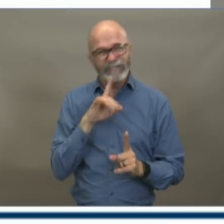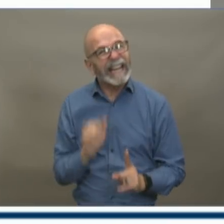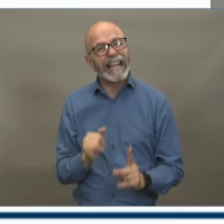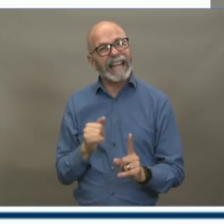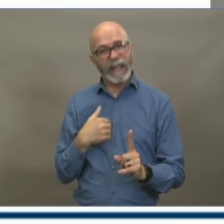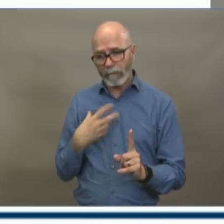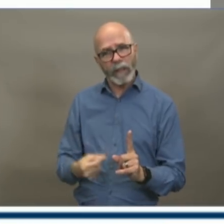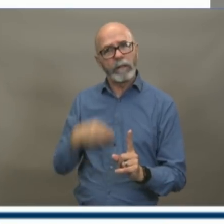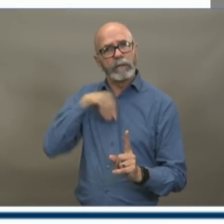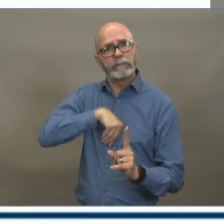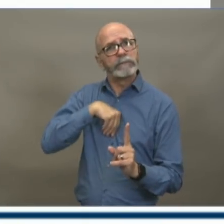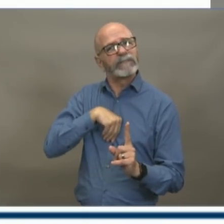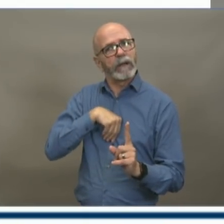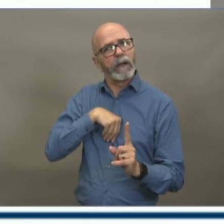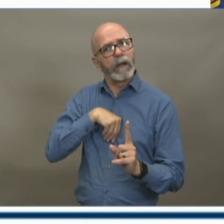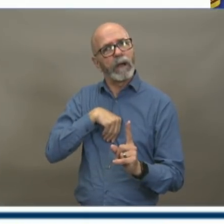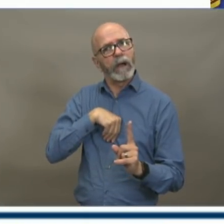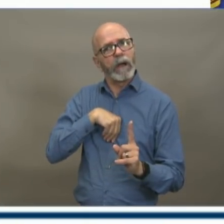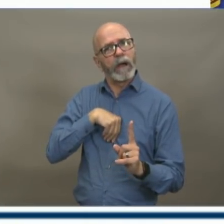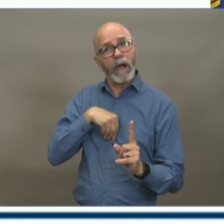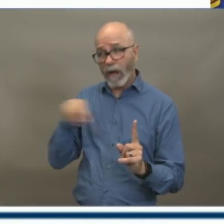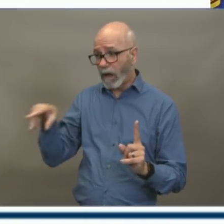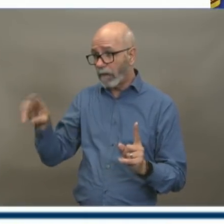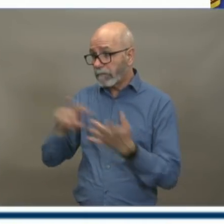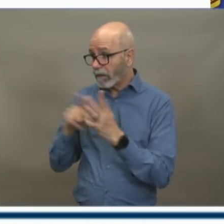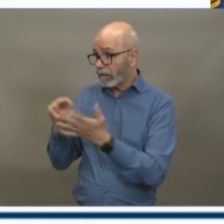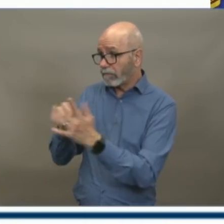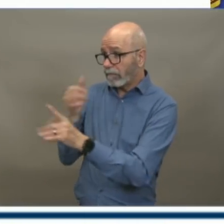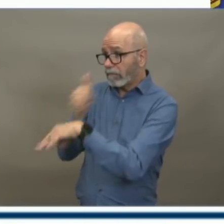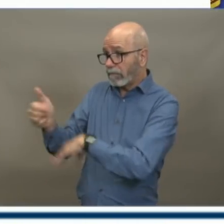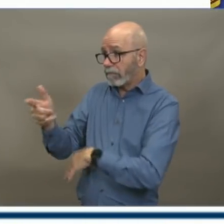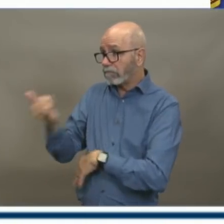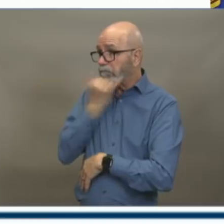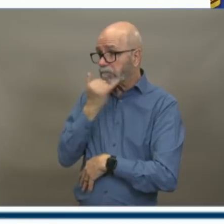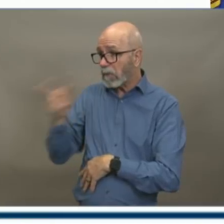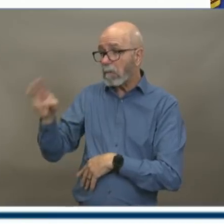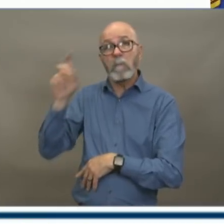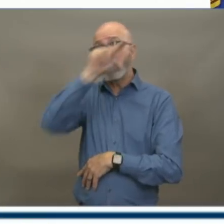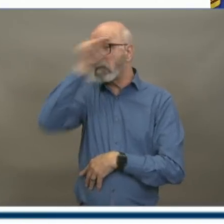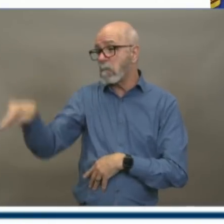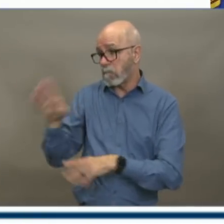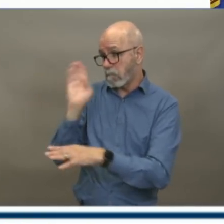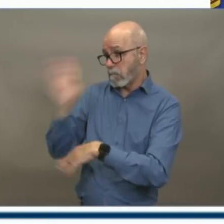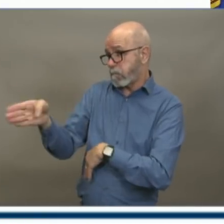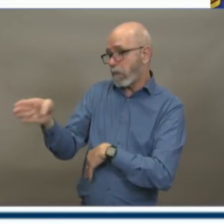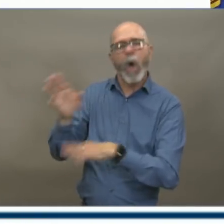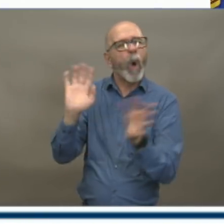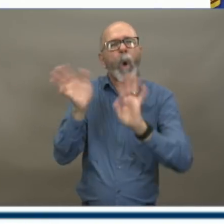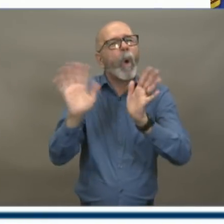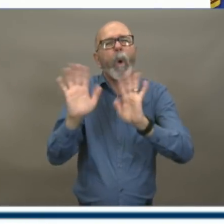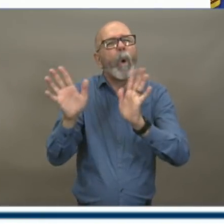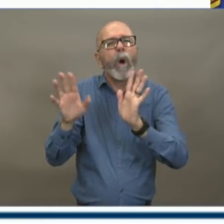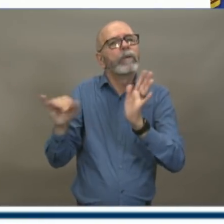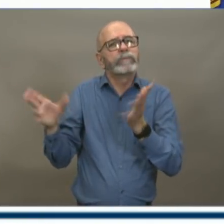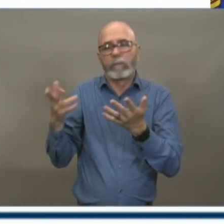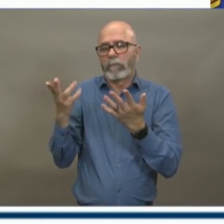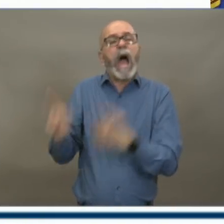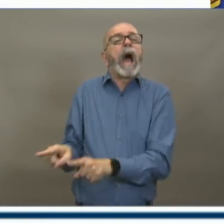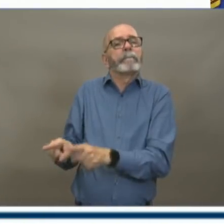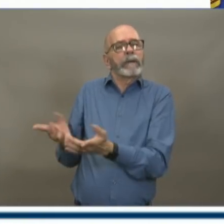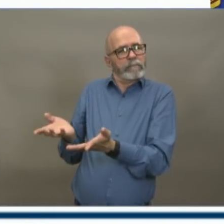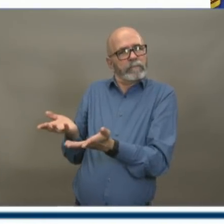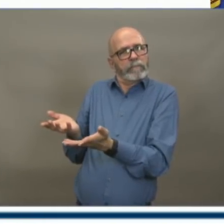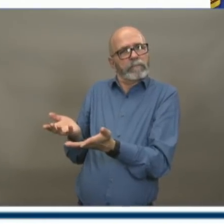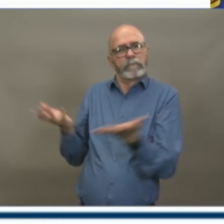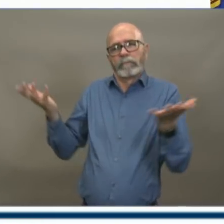when they shouldn't have. Go ahead, Victoria, with your follow-up. Thanks. And I know you said we would run out this